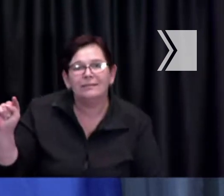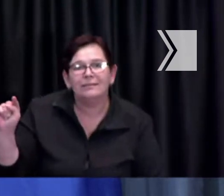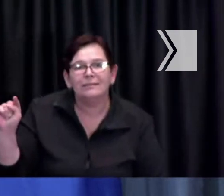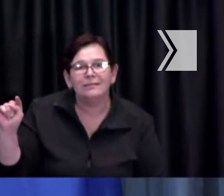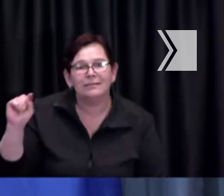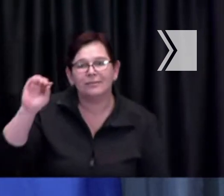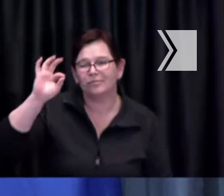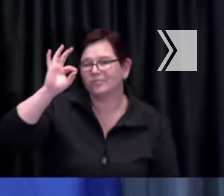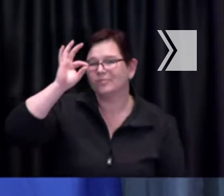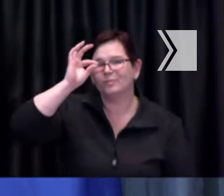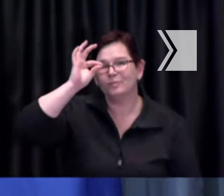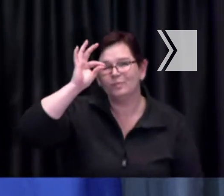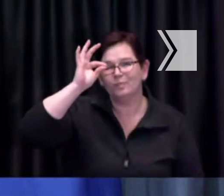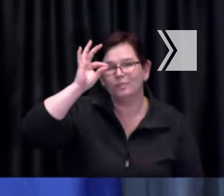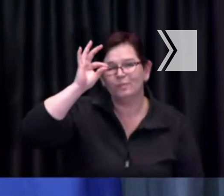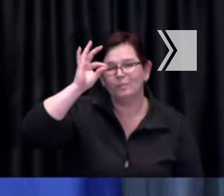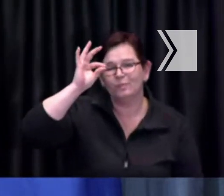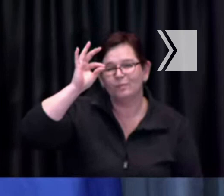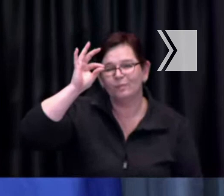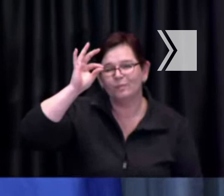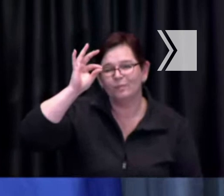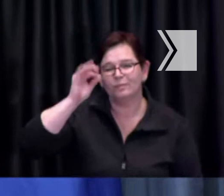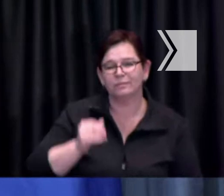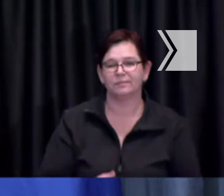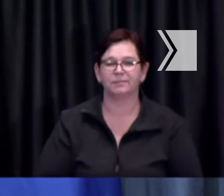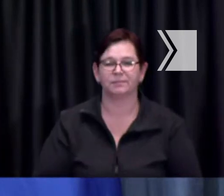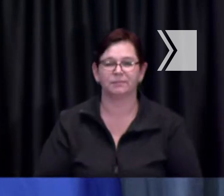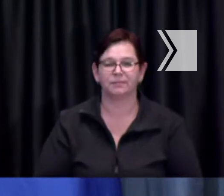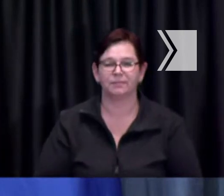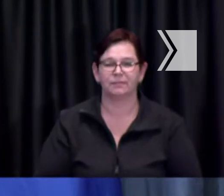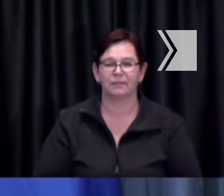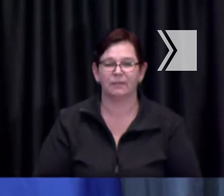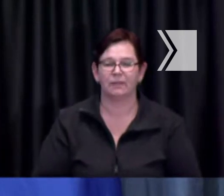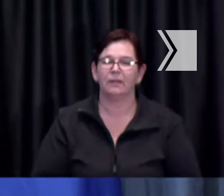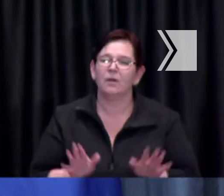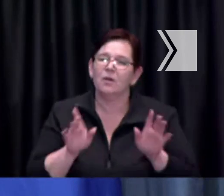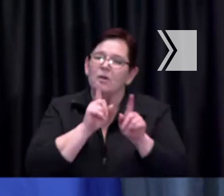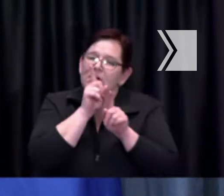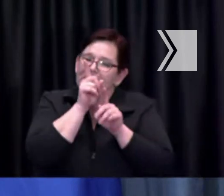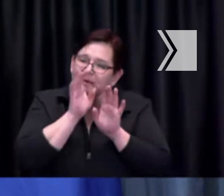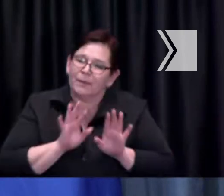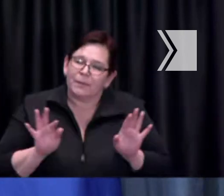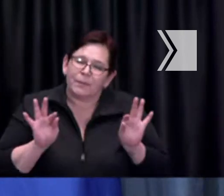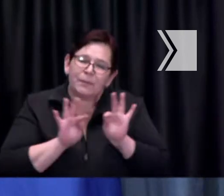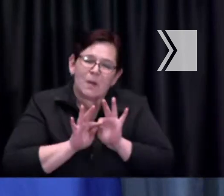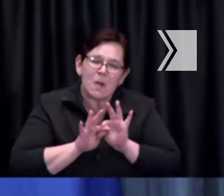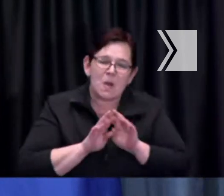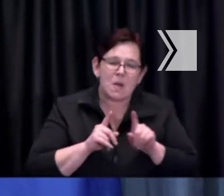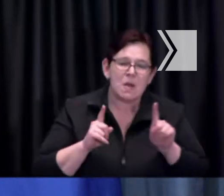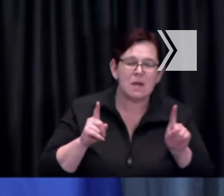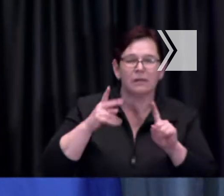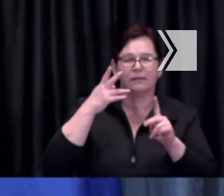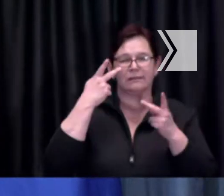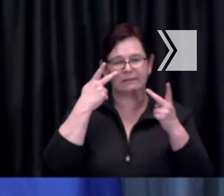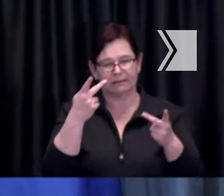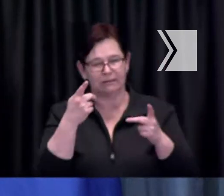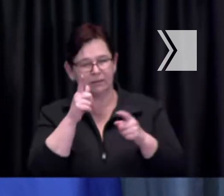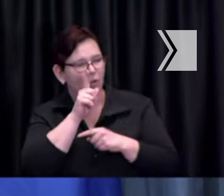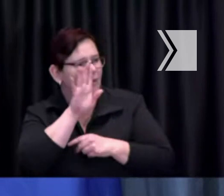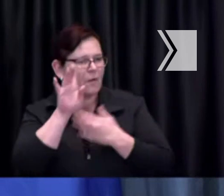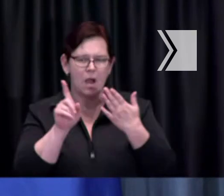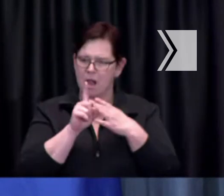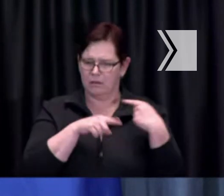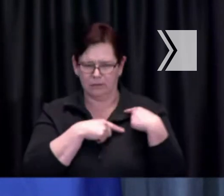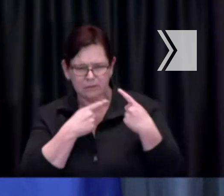Most importantly, though, the events of the last 24 hours show us that all the systems are working to